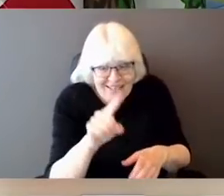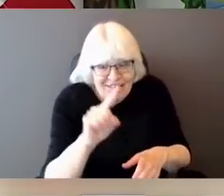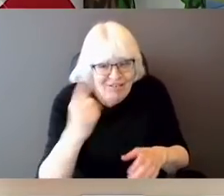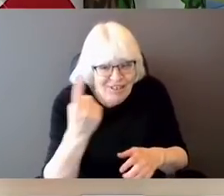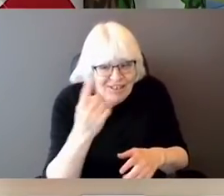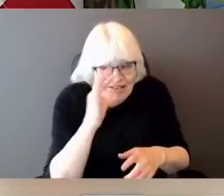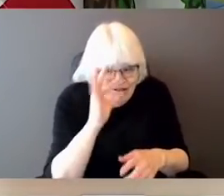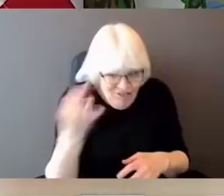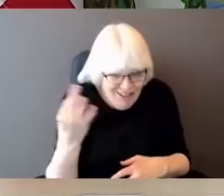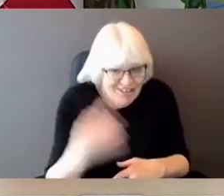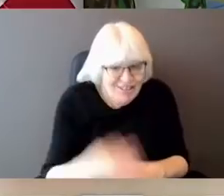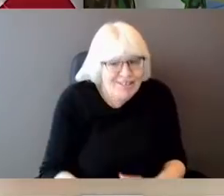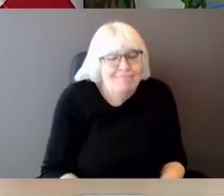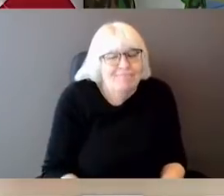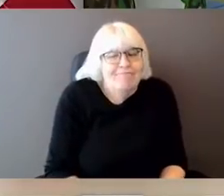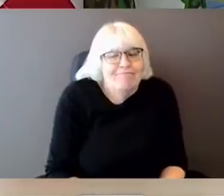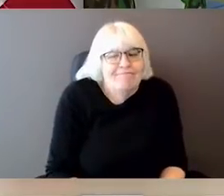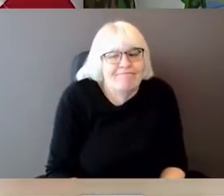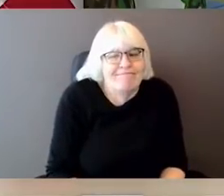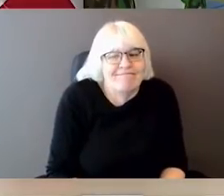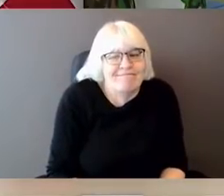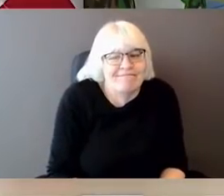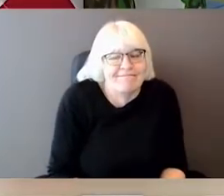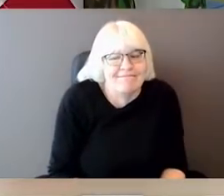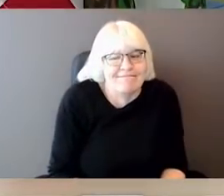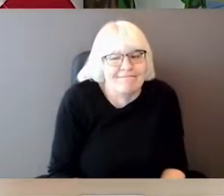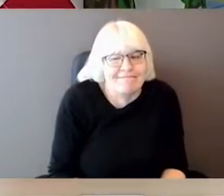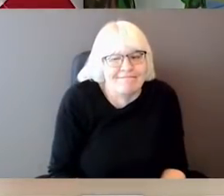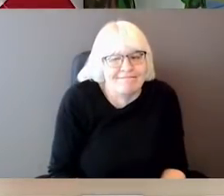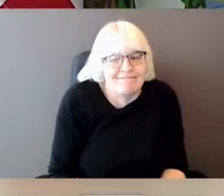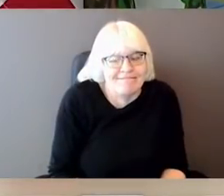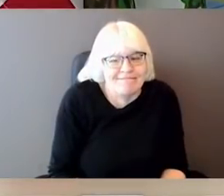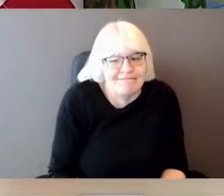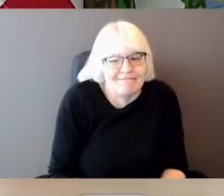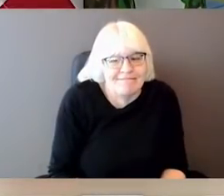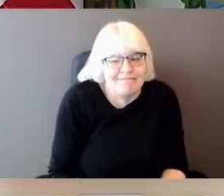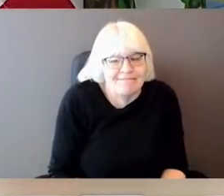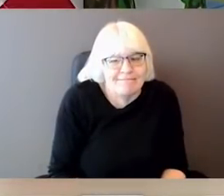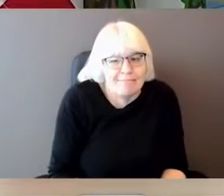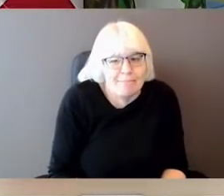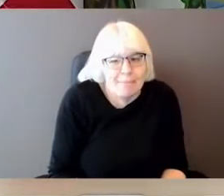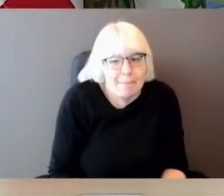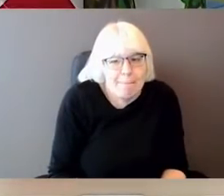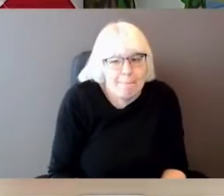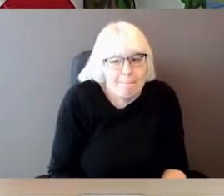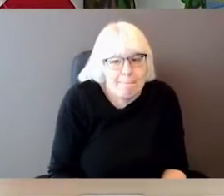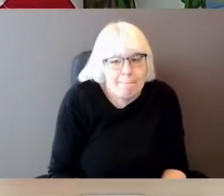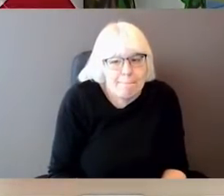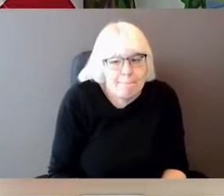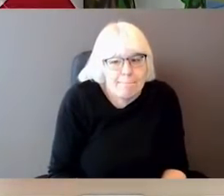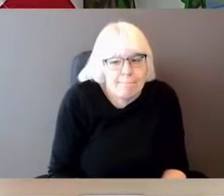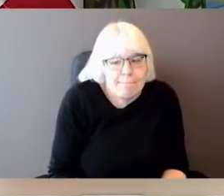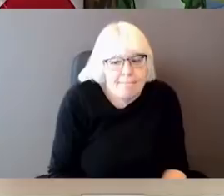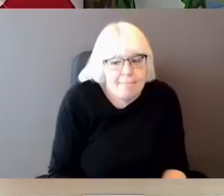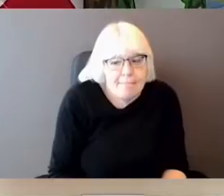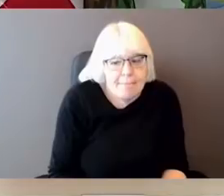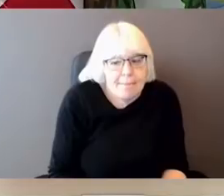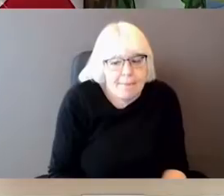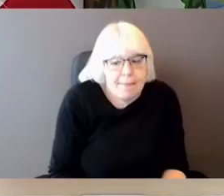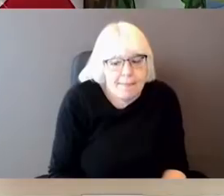chaque semaine que je vous vois, je vous demande, c'était le temps de fermer, c'était le temps de rouvrir. Aujourd'hui, c'est le